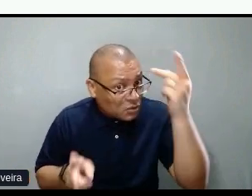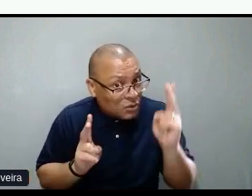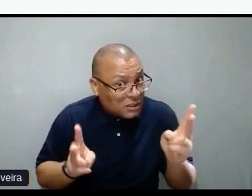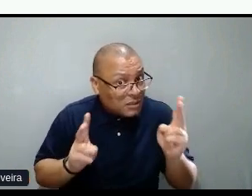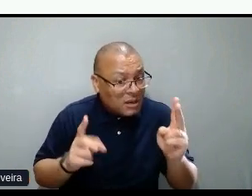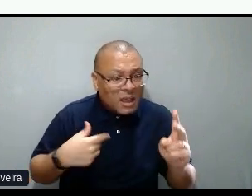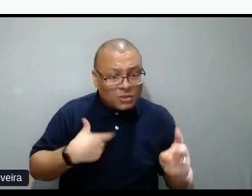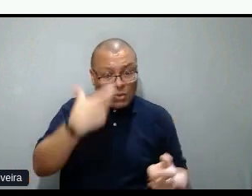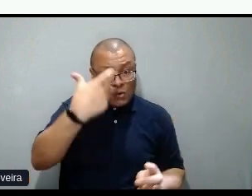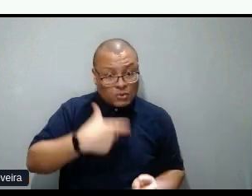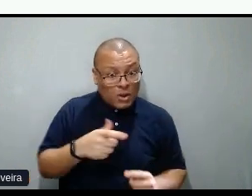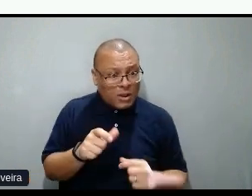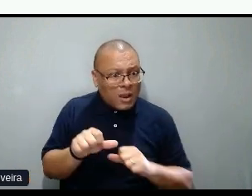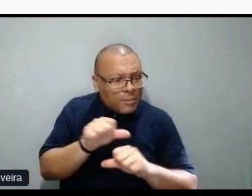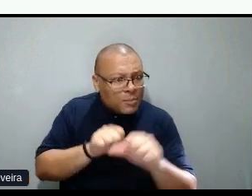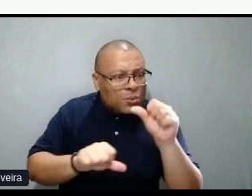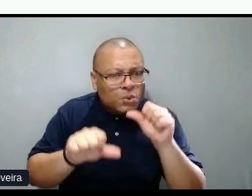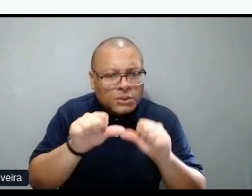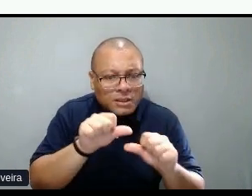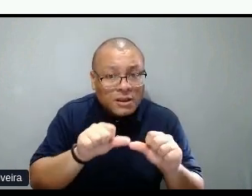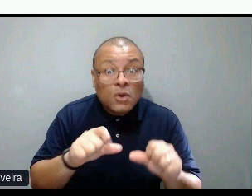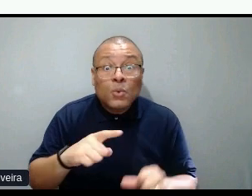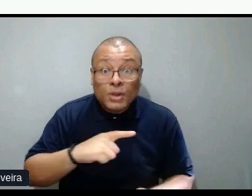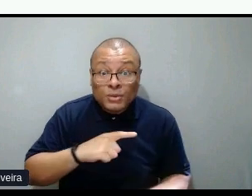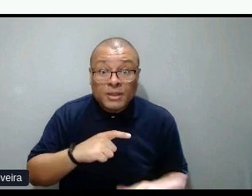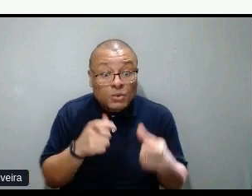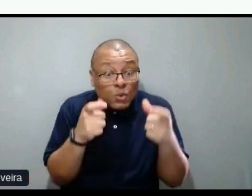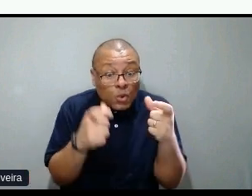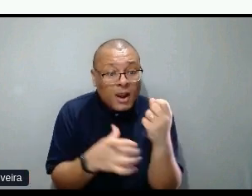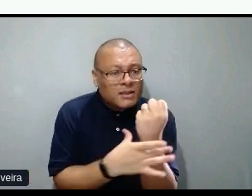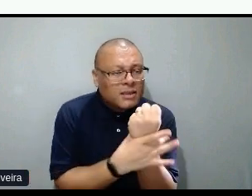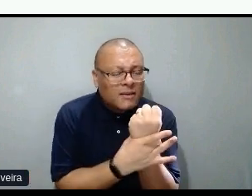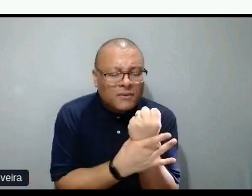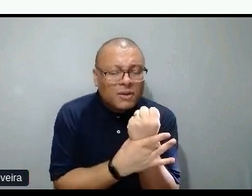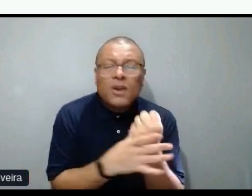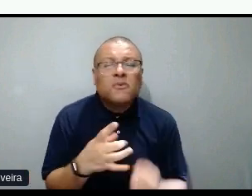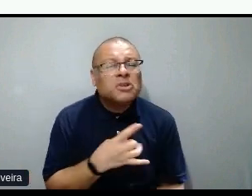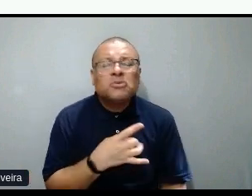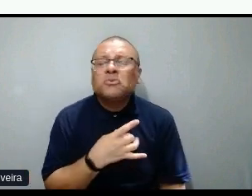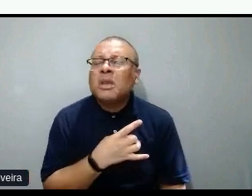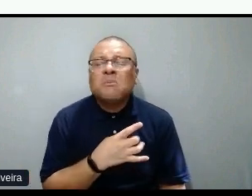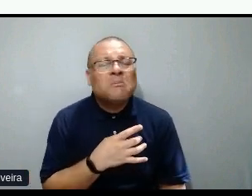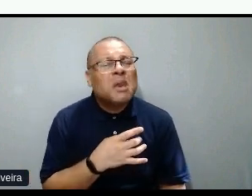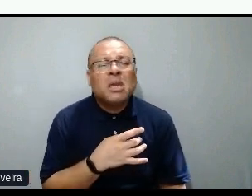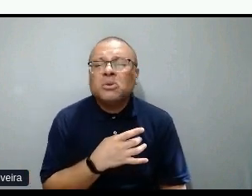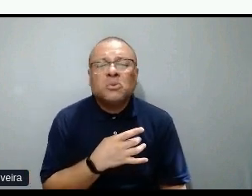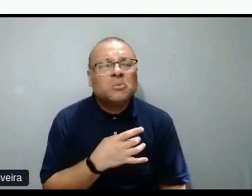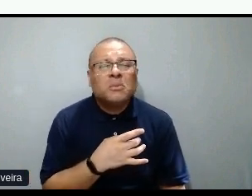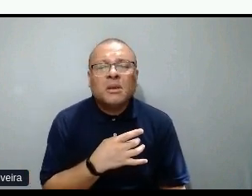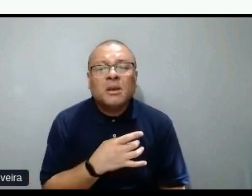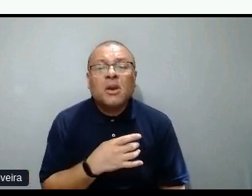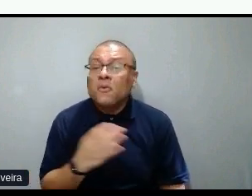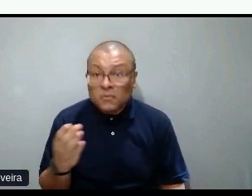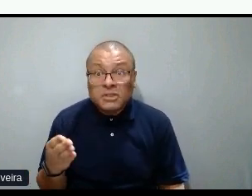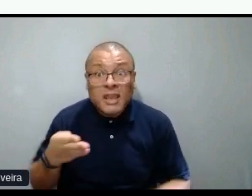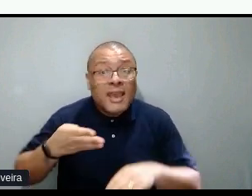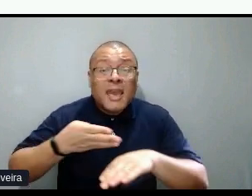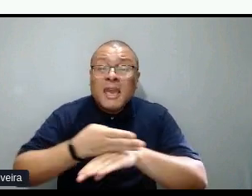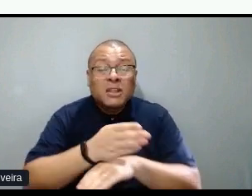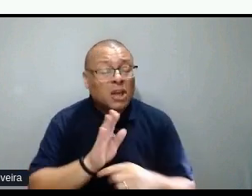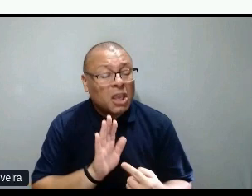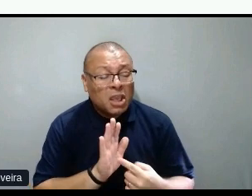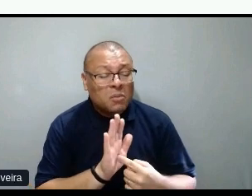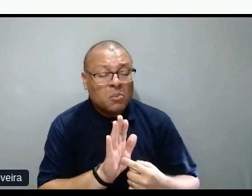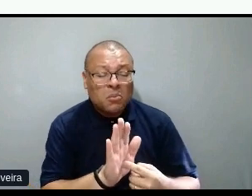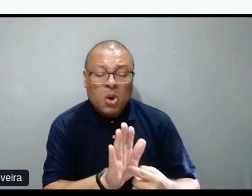self-image. And when we have the safety, we are not afraid of this, and we can come in and we can show ourselves